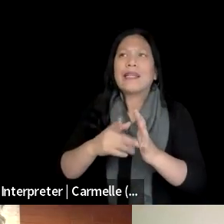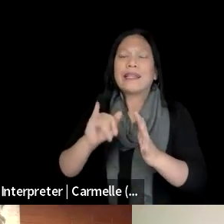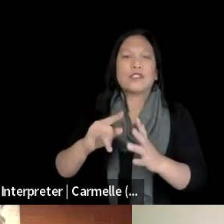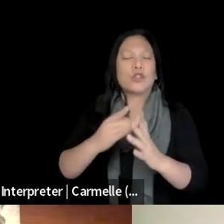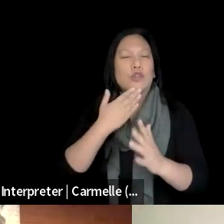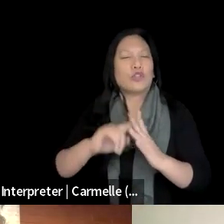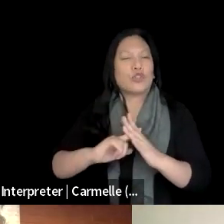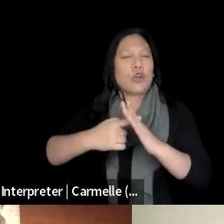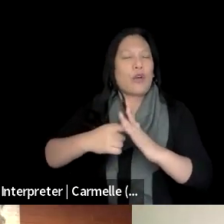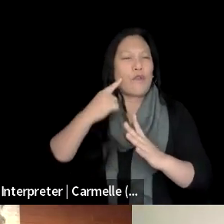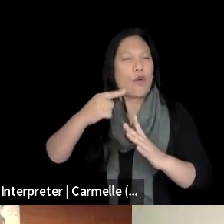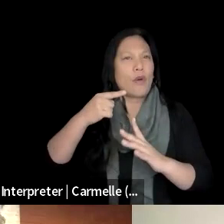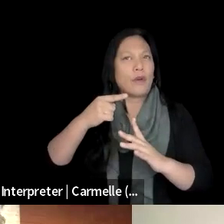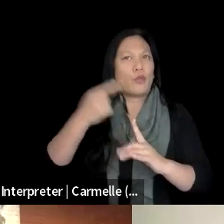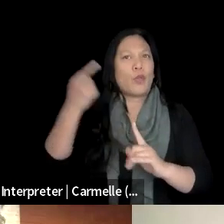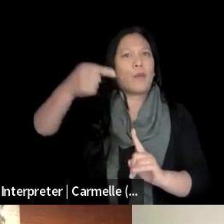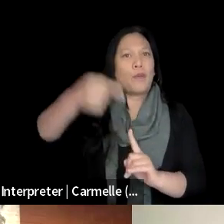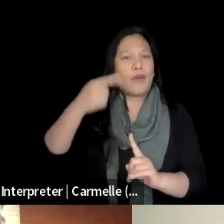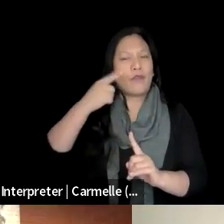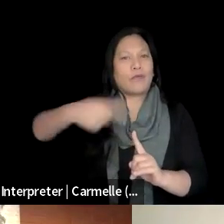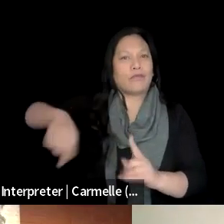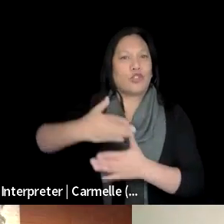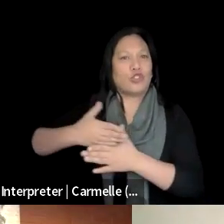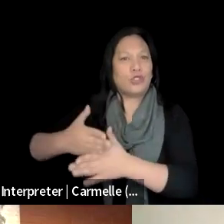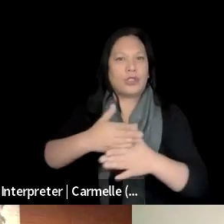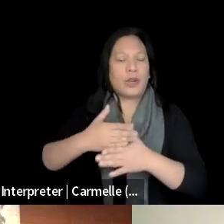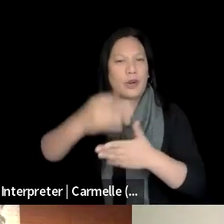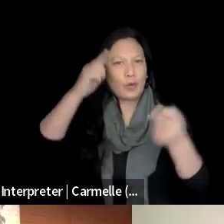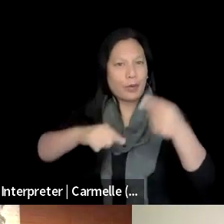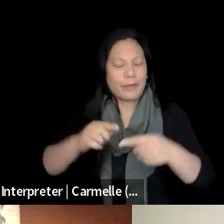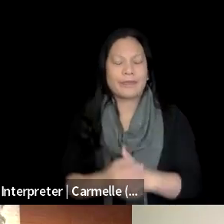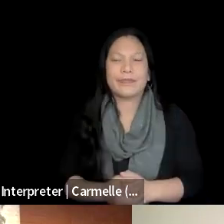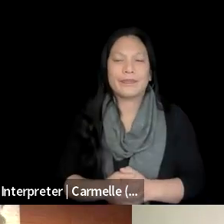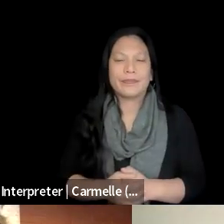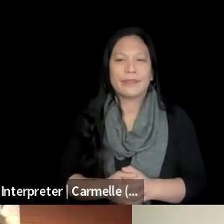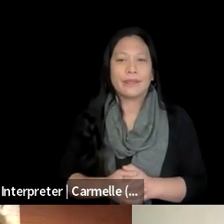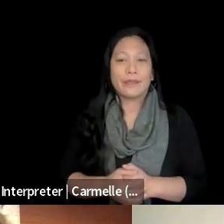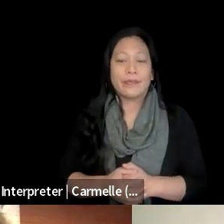buy-in in a way to move forward. I always find like it exciting when